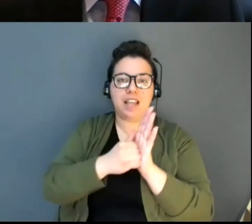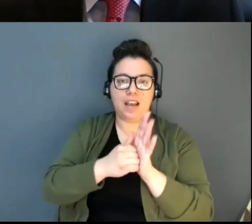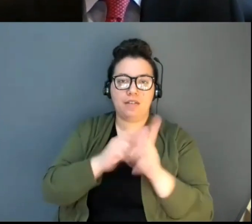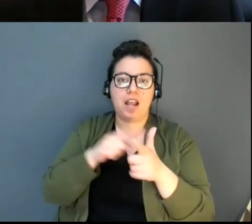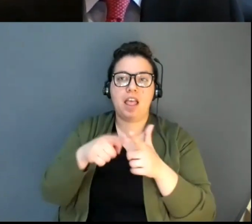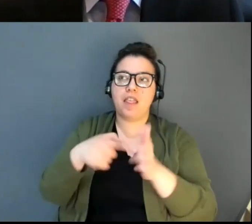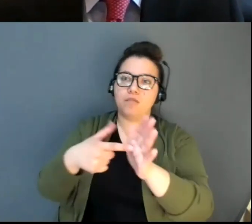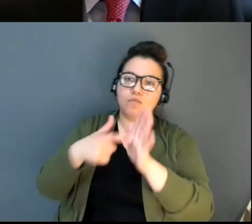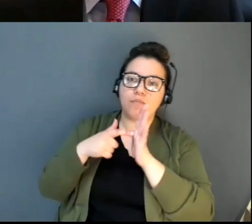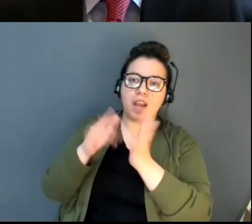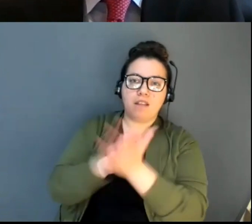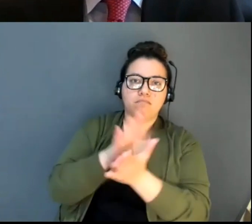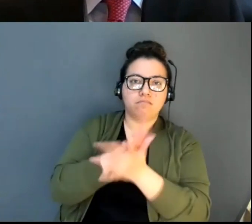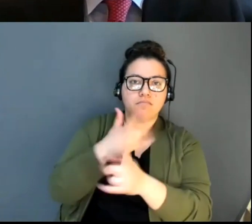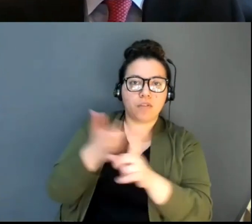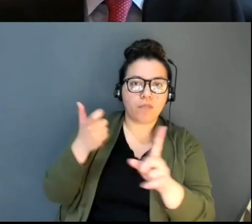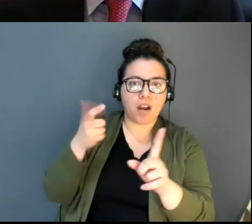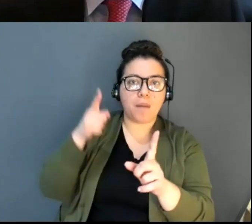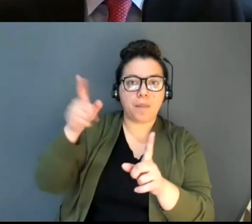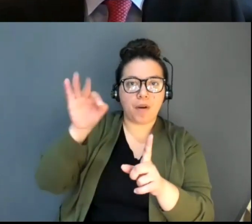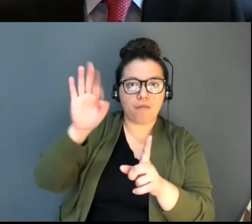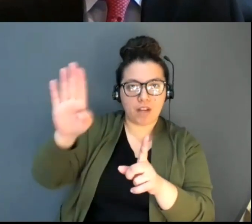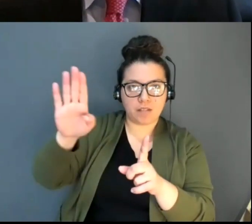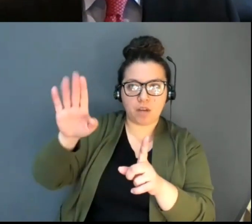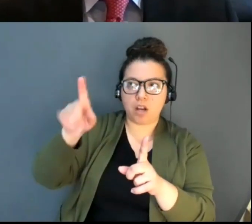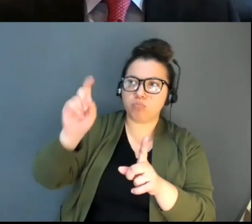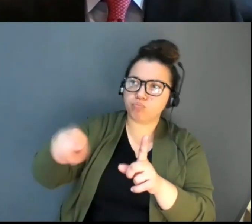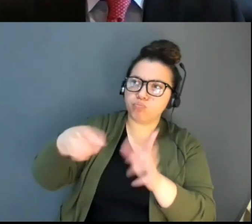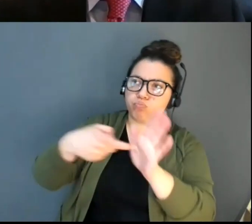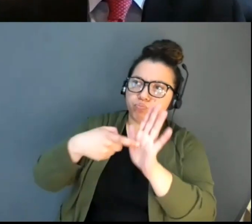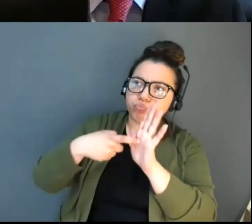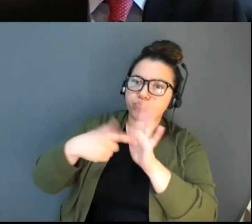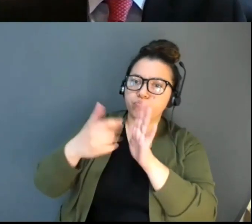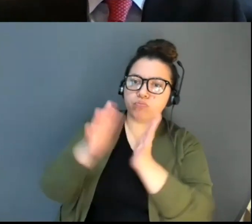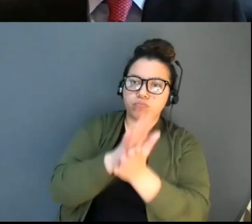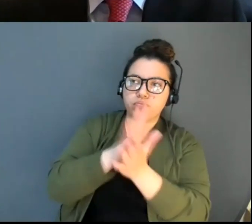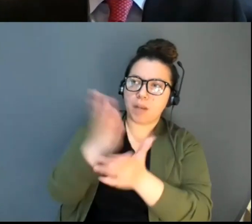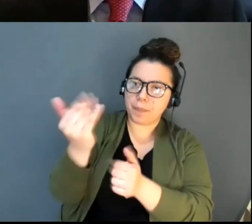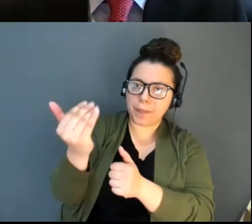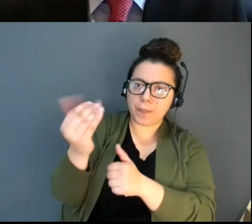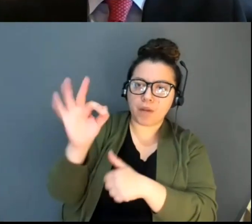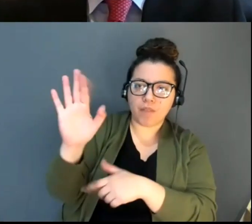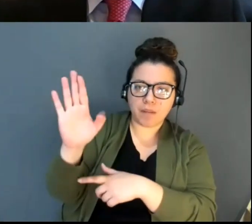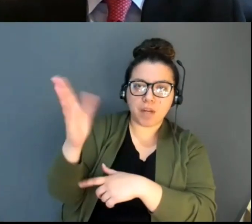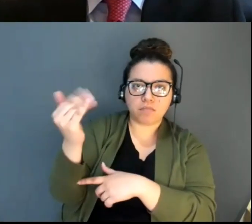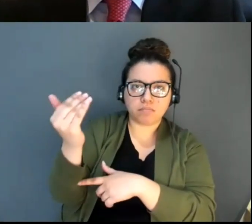demanding documents to be provided to us. And so we do these,